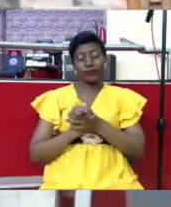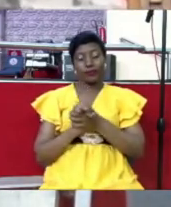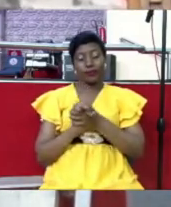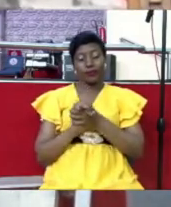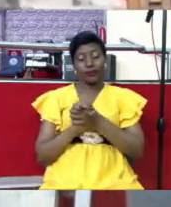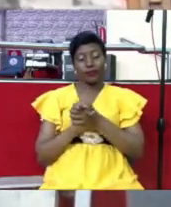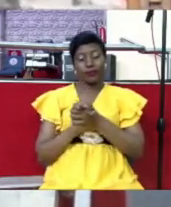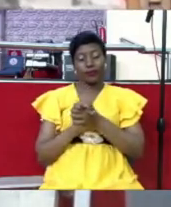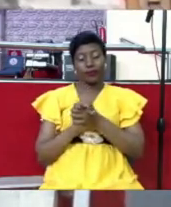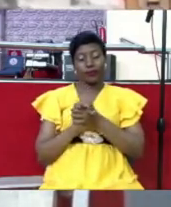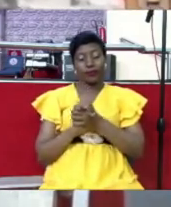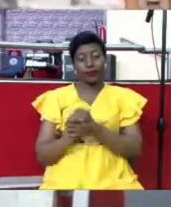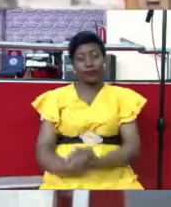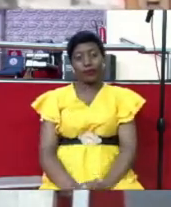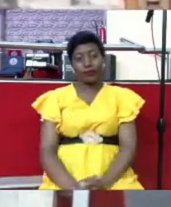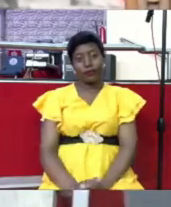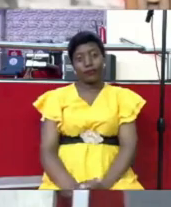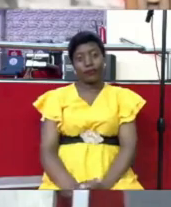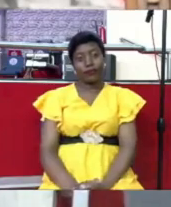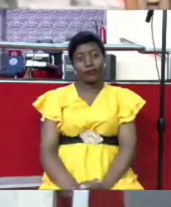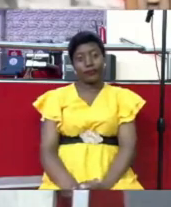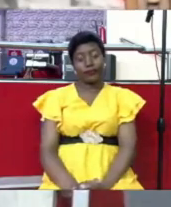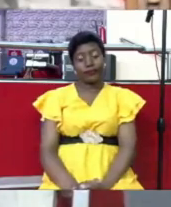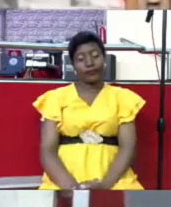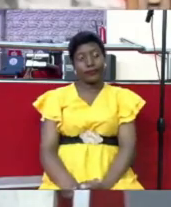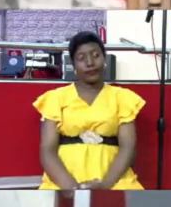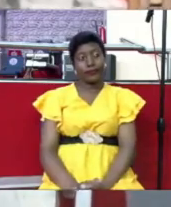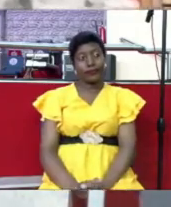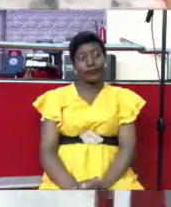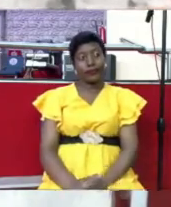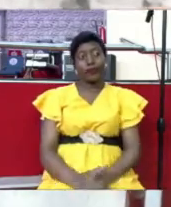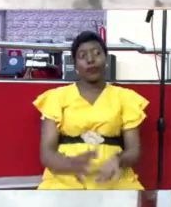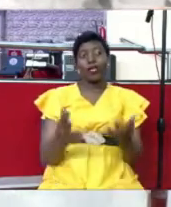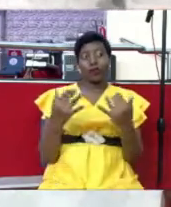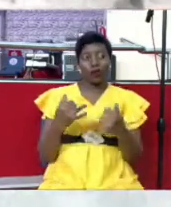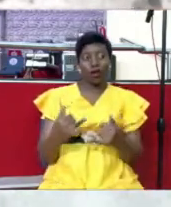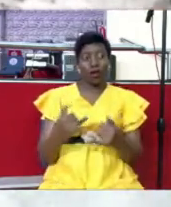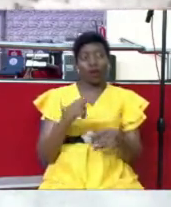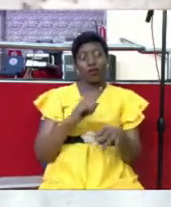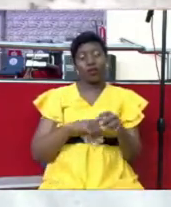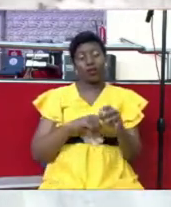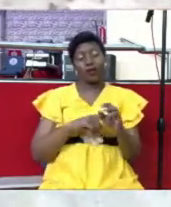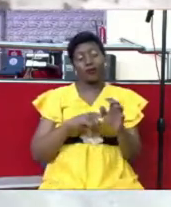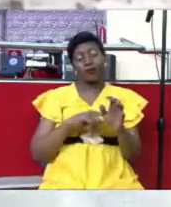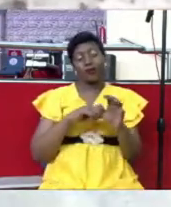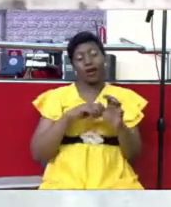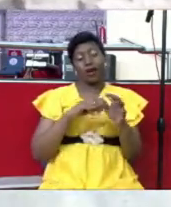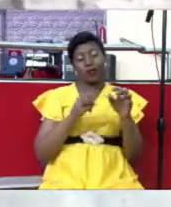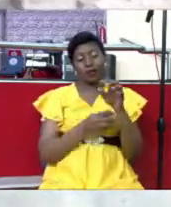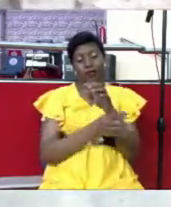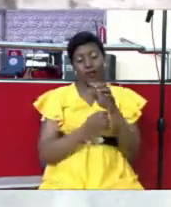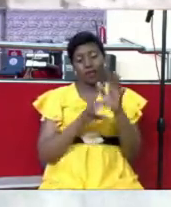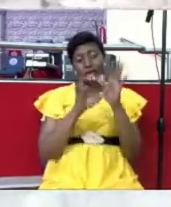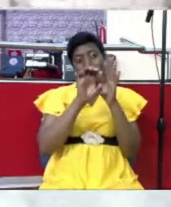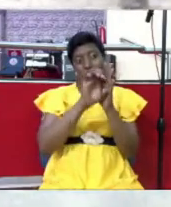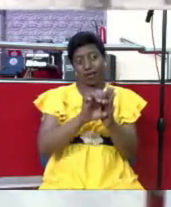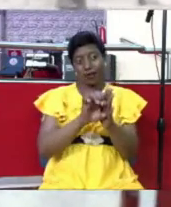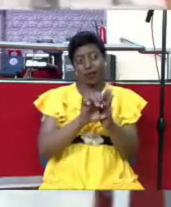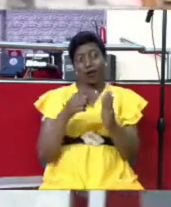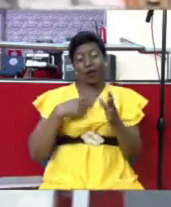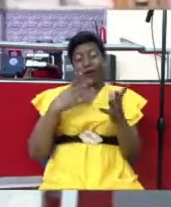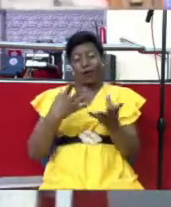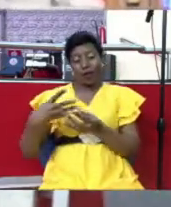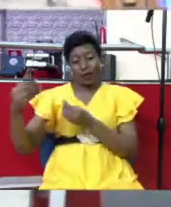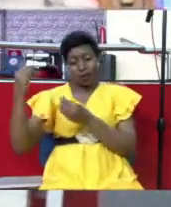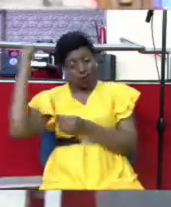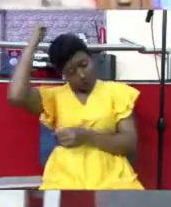ile kitu ambacho umepata ukaweza kukifanyisha kazi. And so as I was giving an example, I went to Dubai. Kenda Dubai. And I realized those people